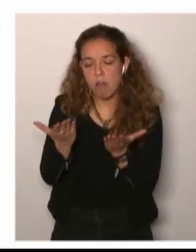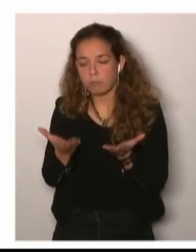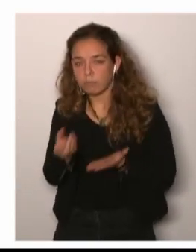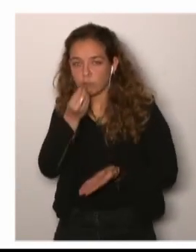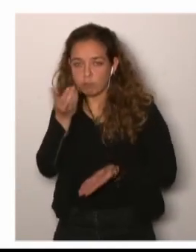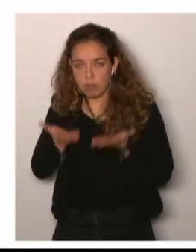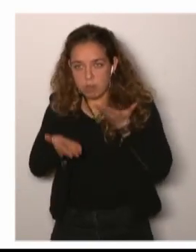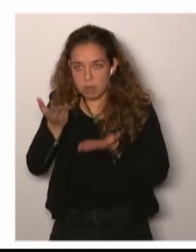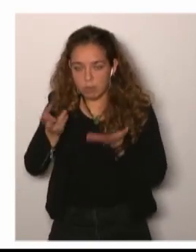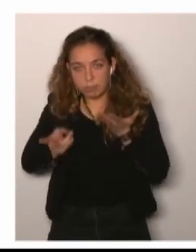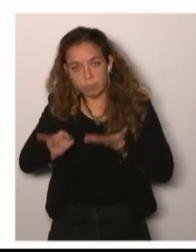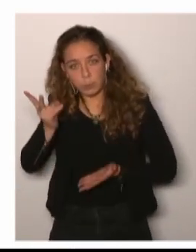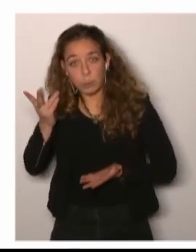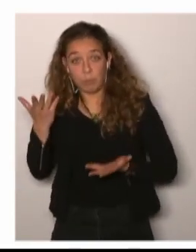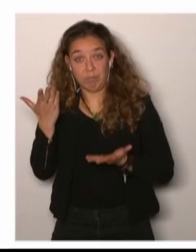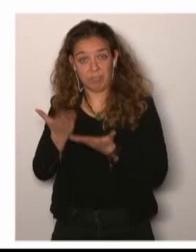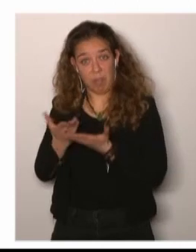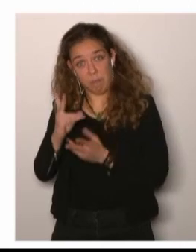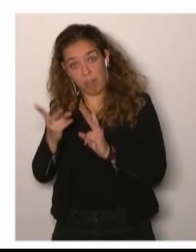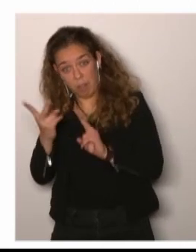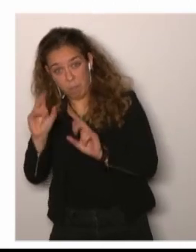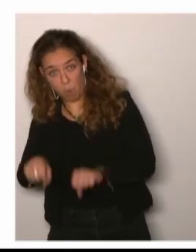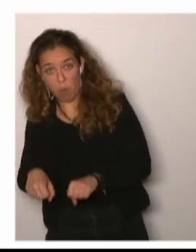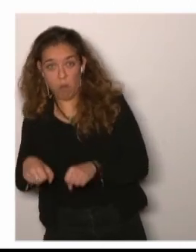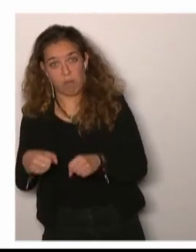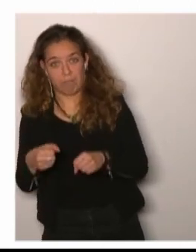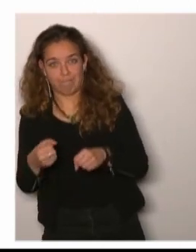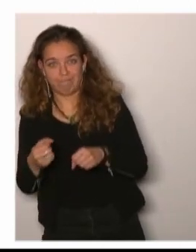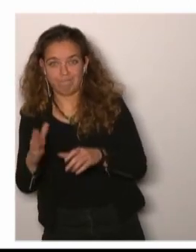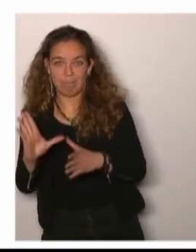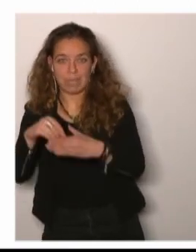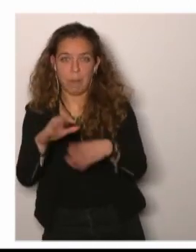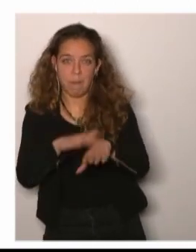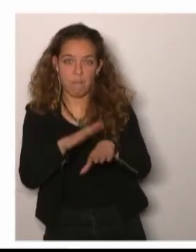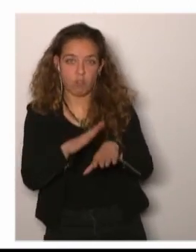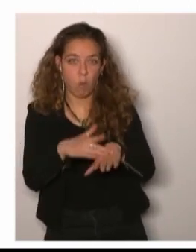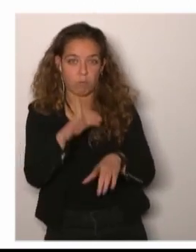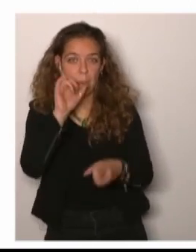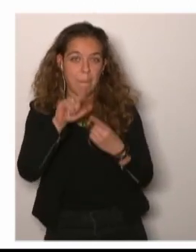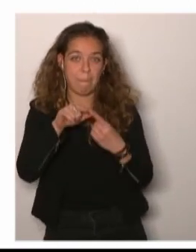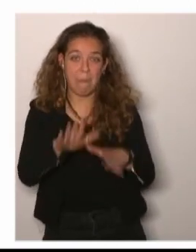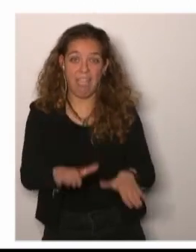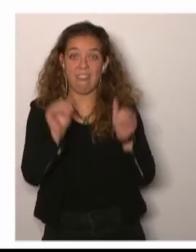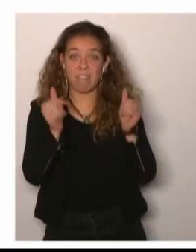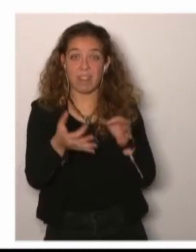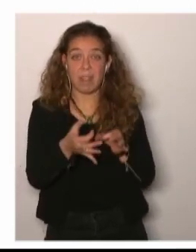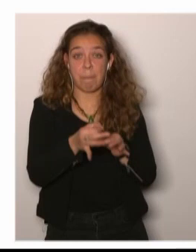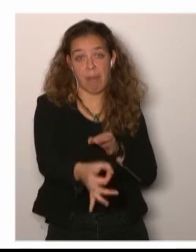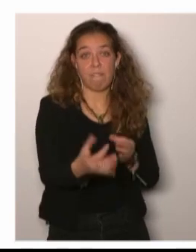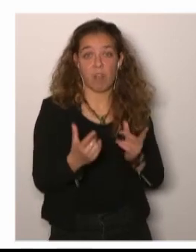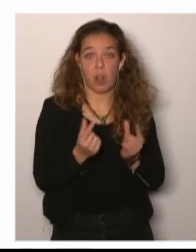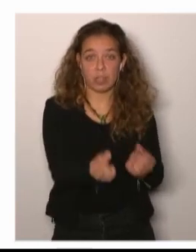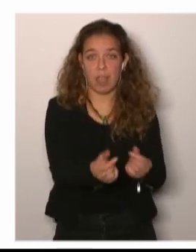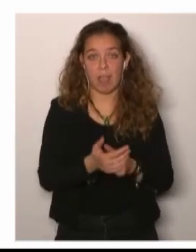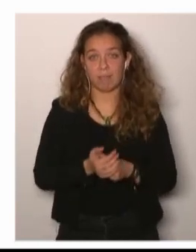cancer prevention than that topic? Luckily, when I was here the last time in Paris with